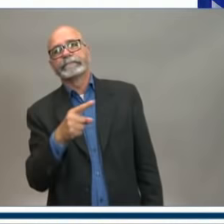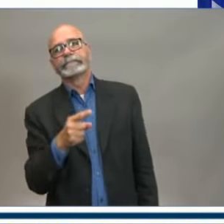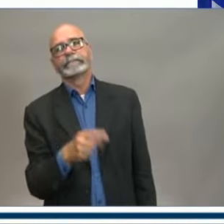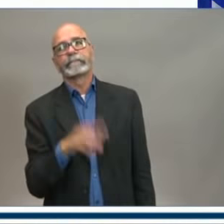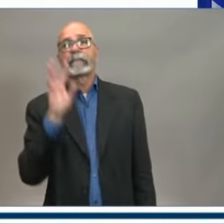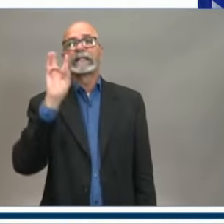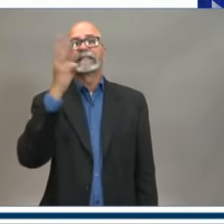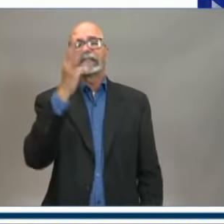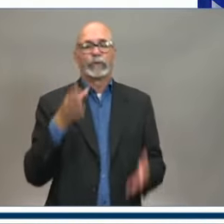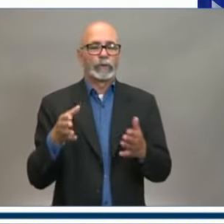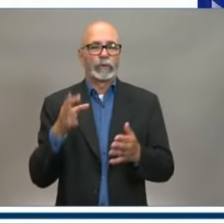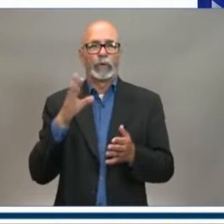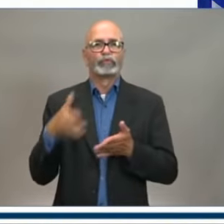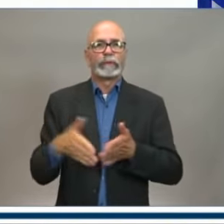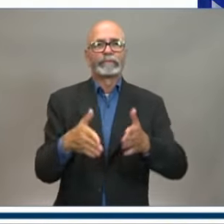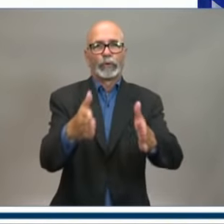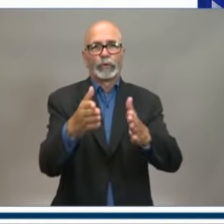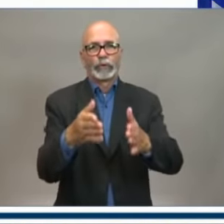News.